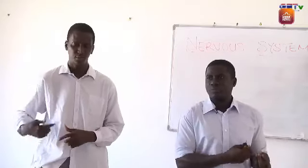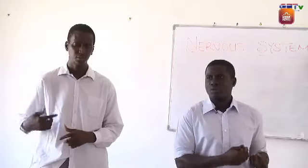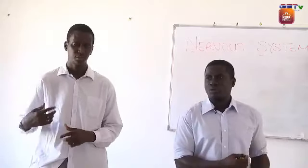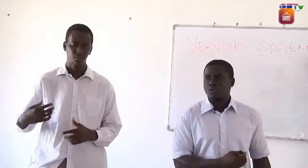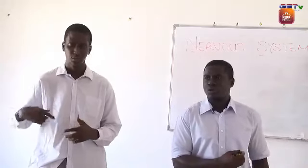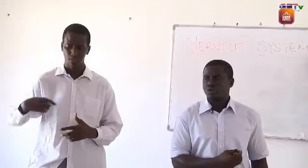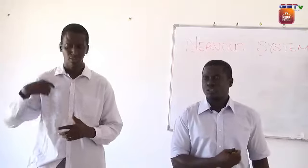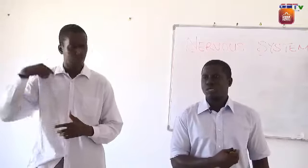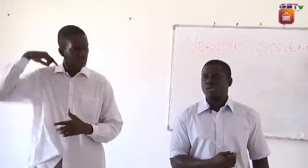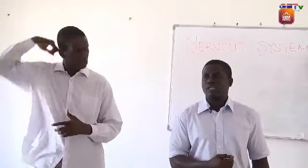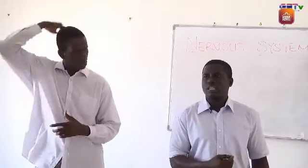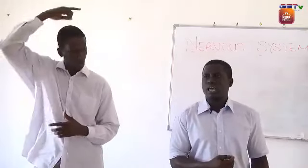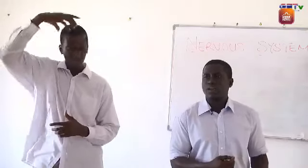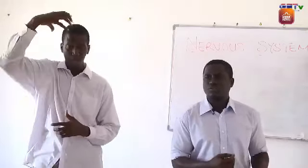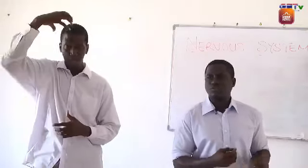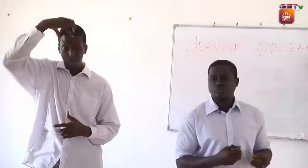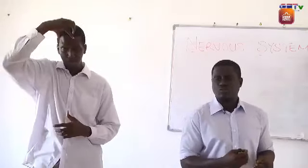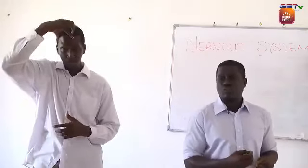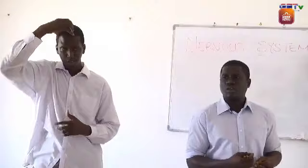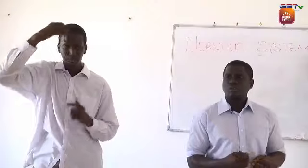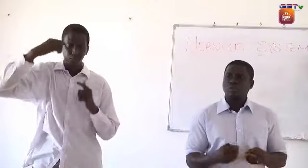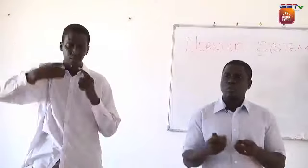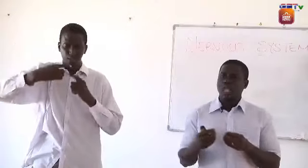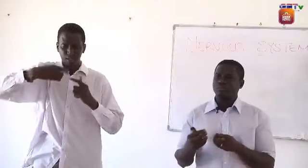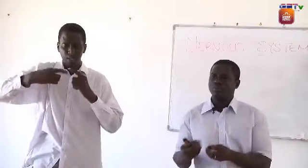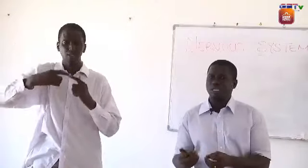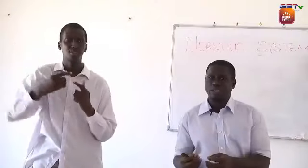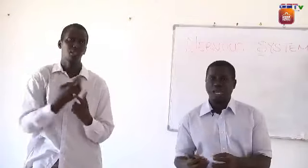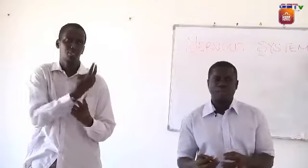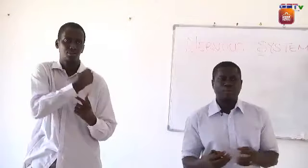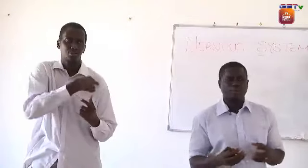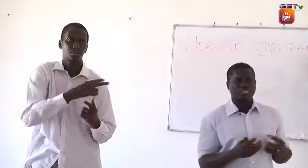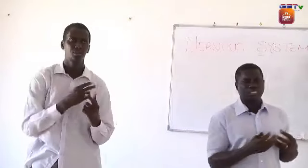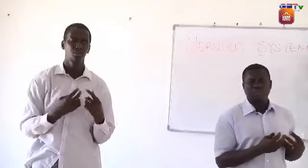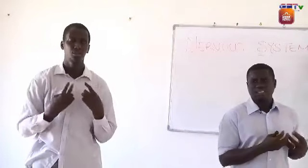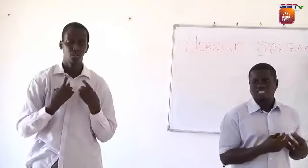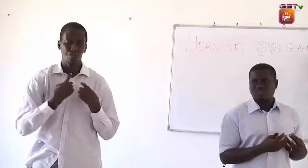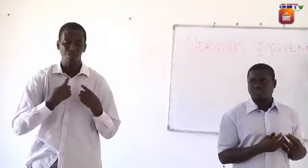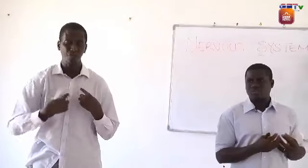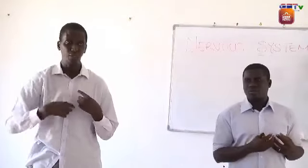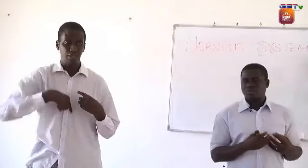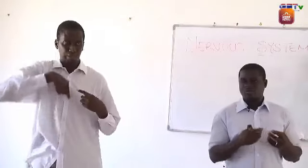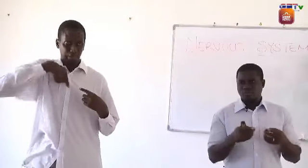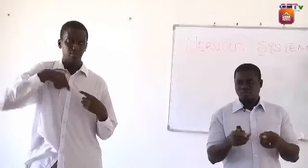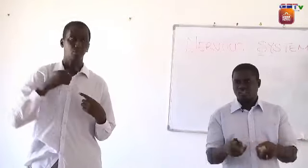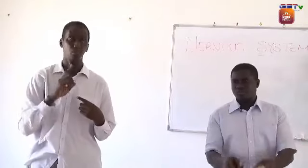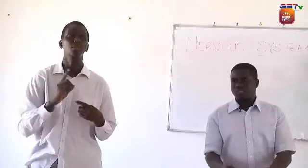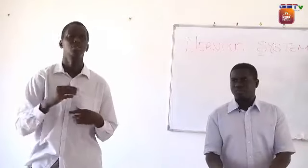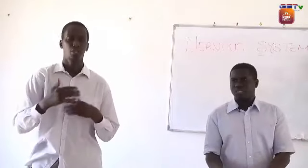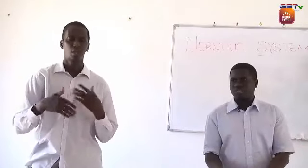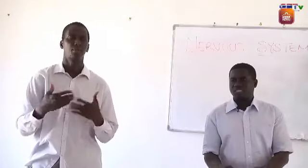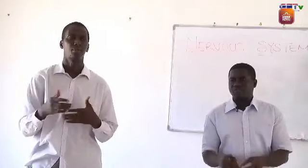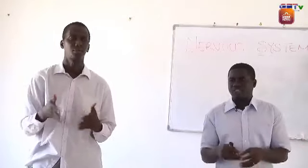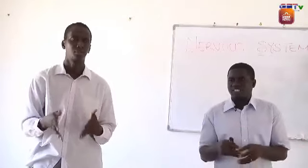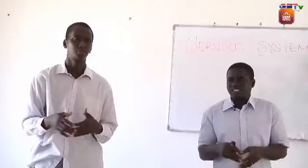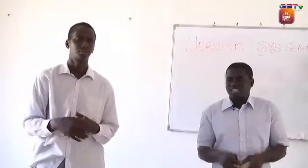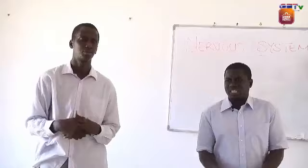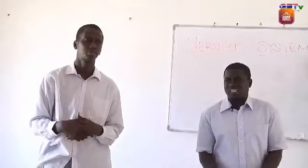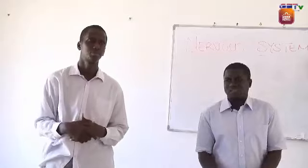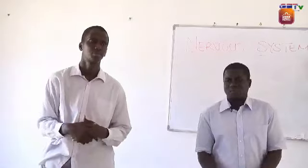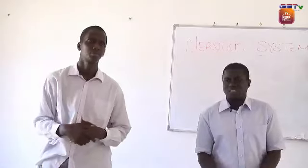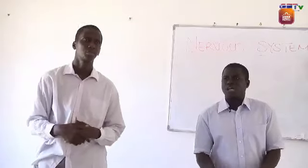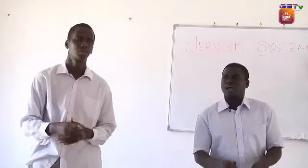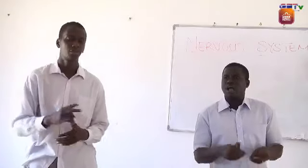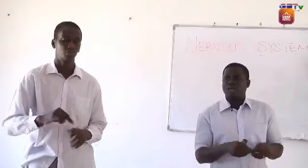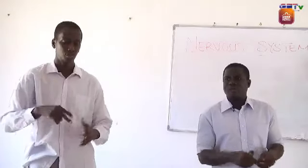I feel the prick or the hurt, then I have to move. So while I'm doing that, I am protecting myself from that place. If I still stand